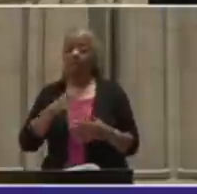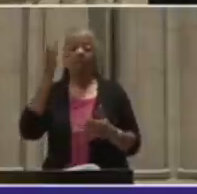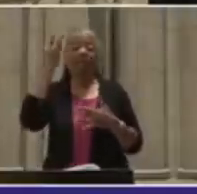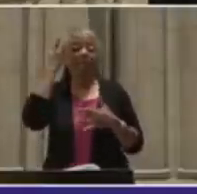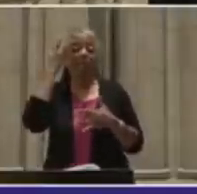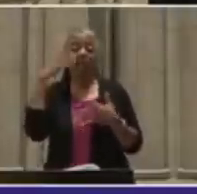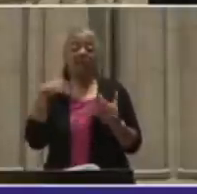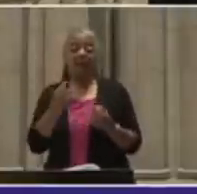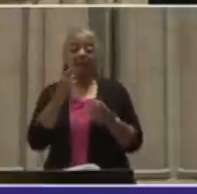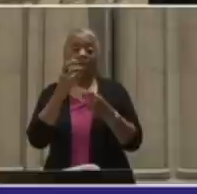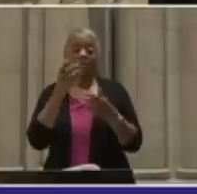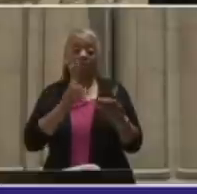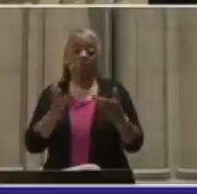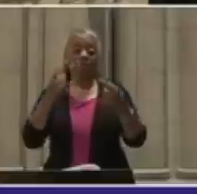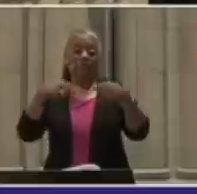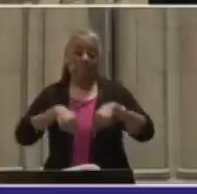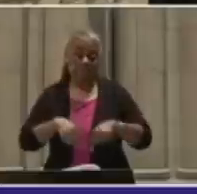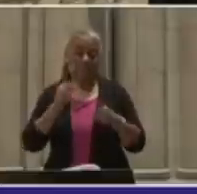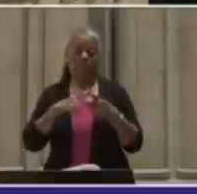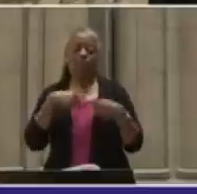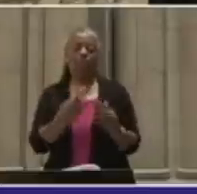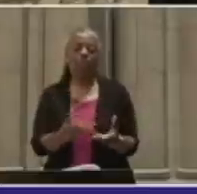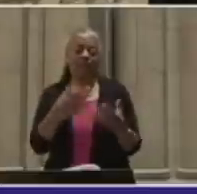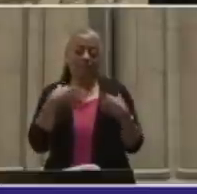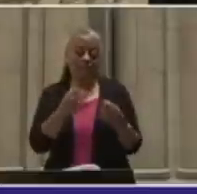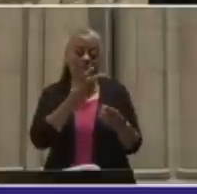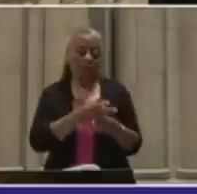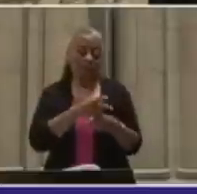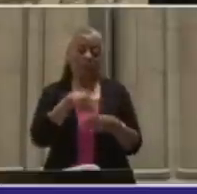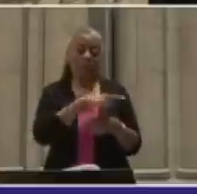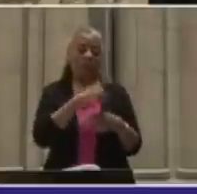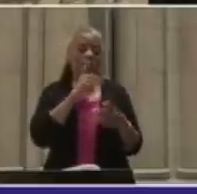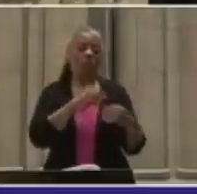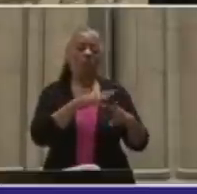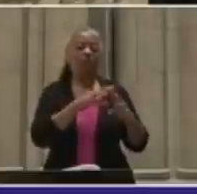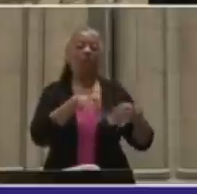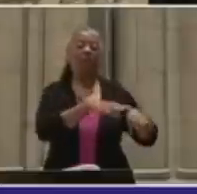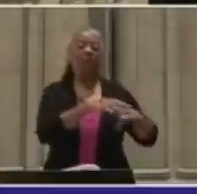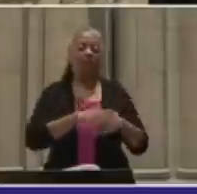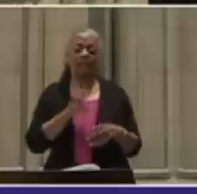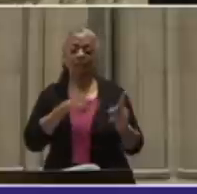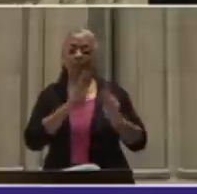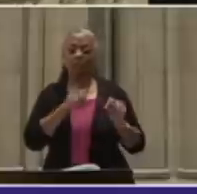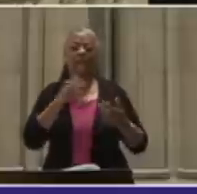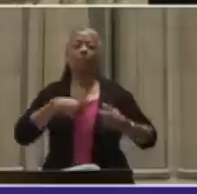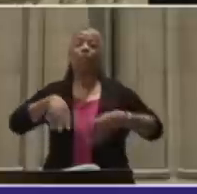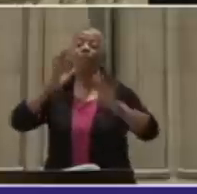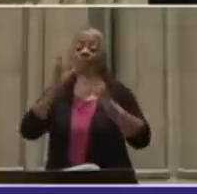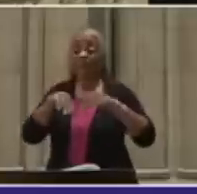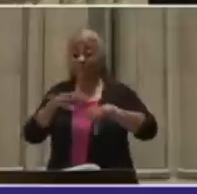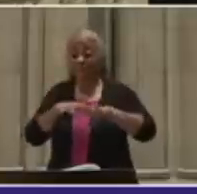out of a treaty obligation to provide health care to tribes in exchange for their land. The people had to give up their